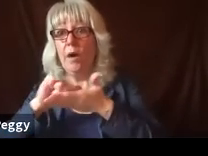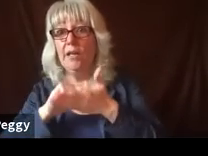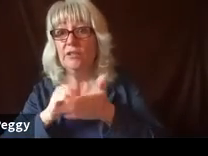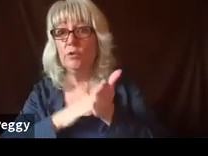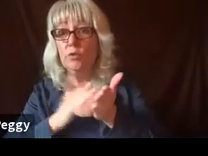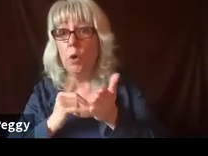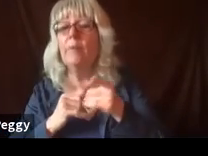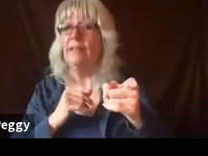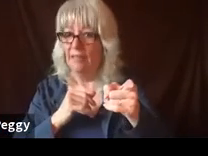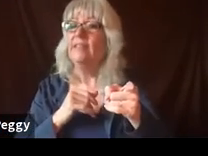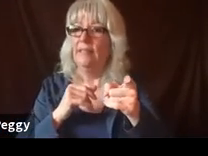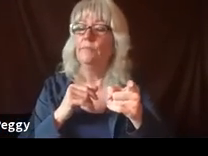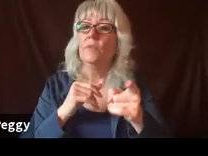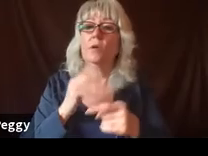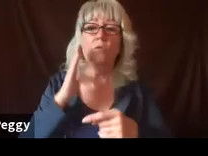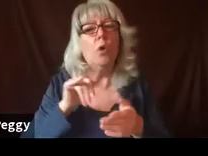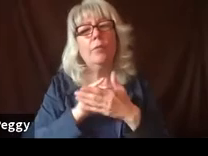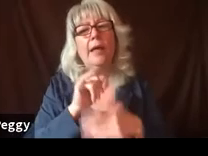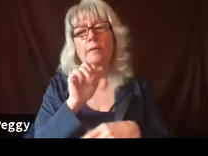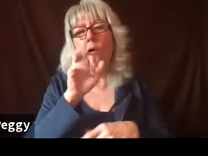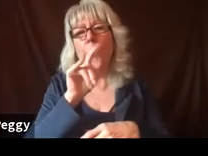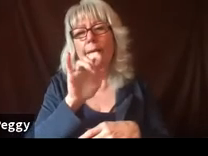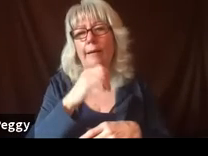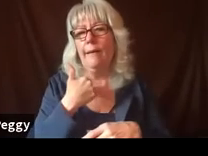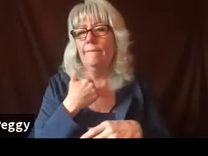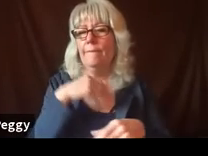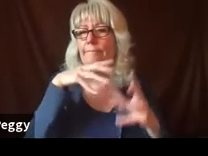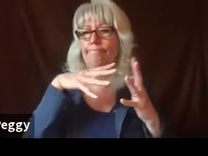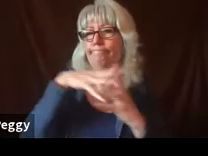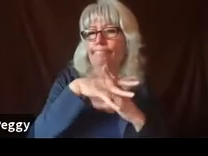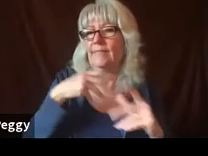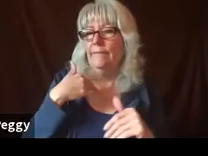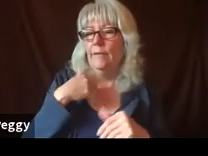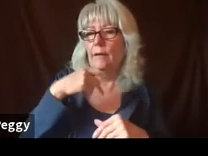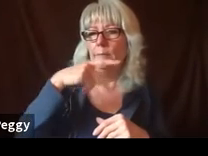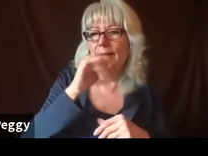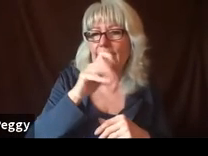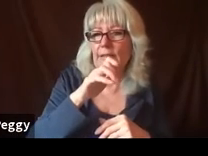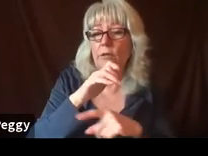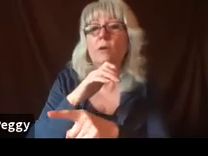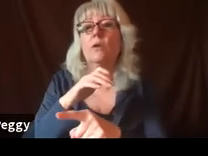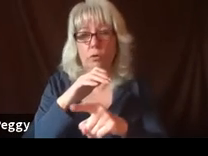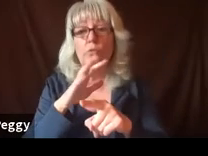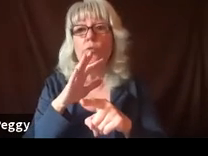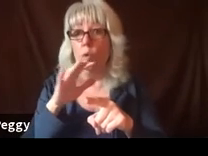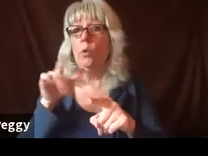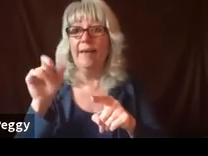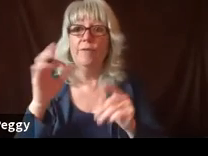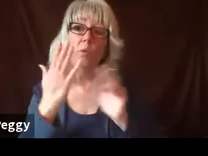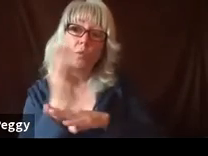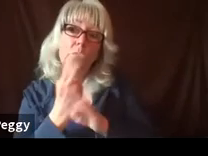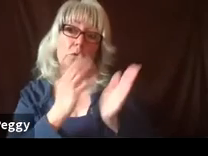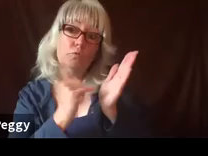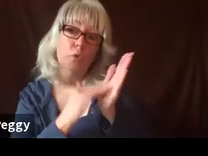and acrylic is oil, so the acrylic will break up and be able to rinse